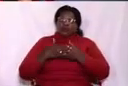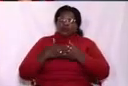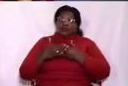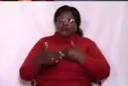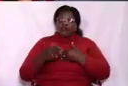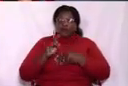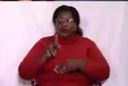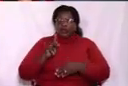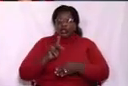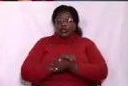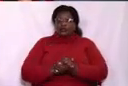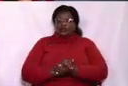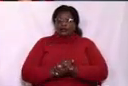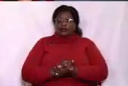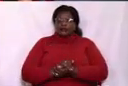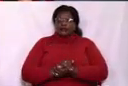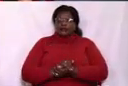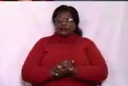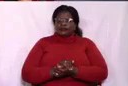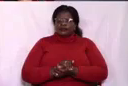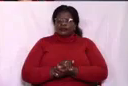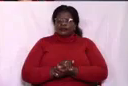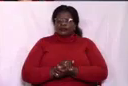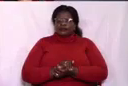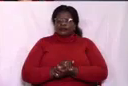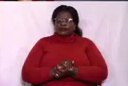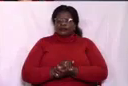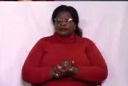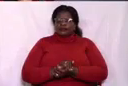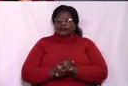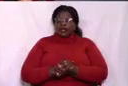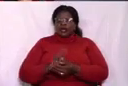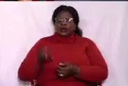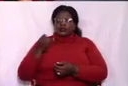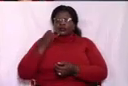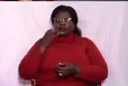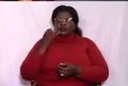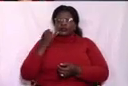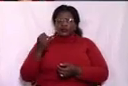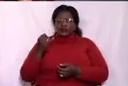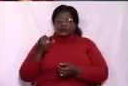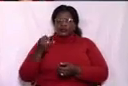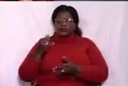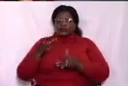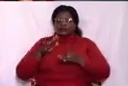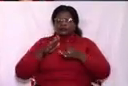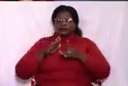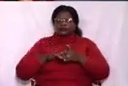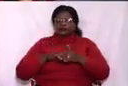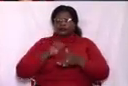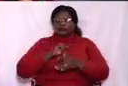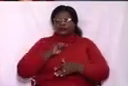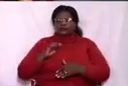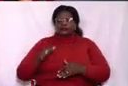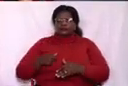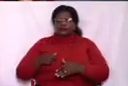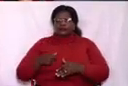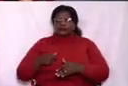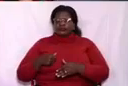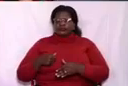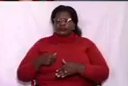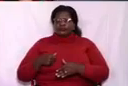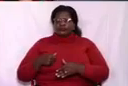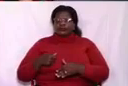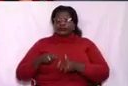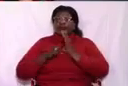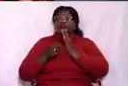we go on, just want to tell you about our one of our